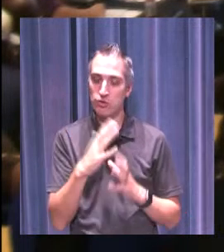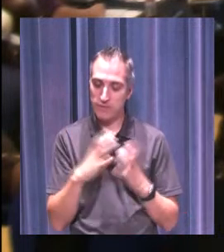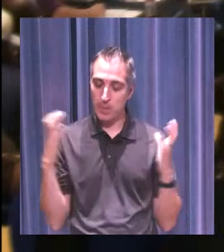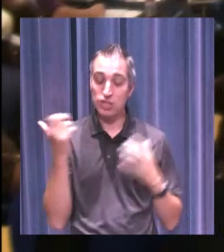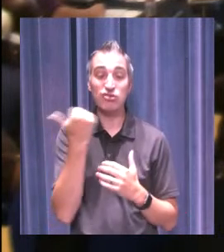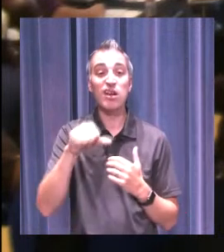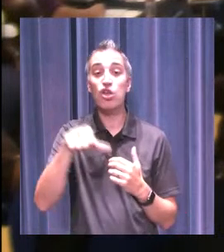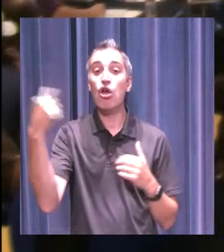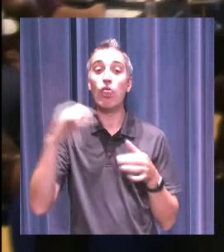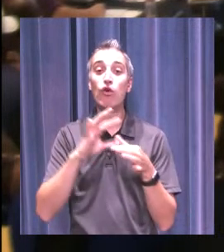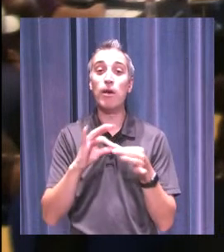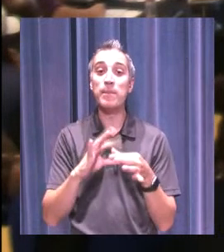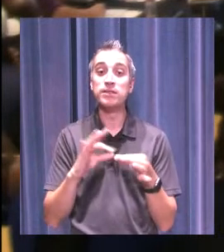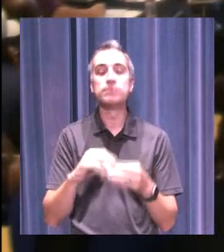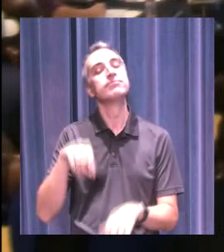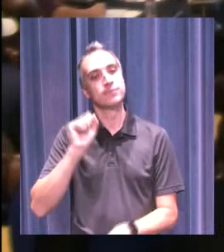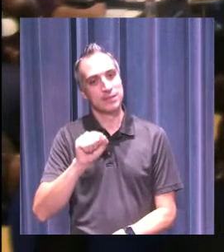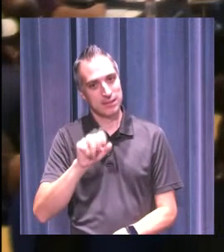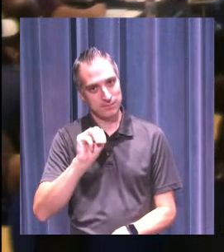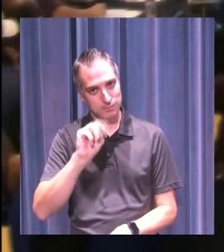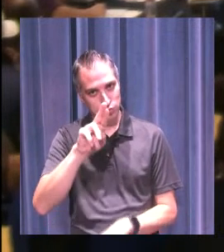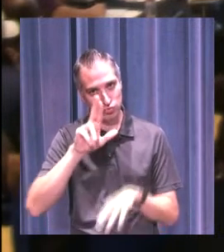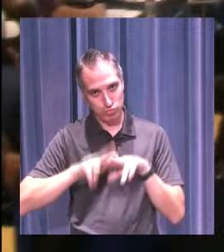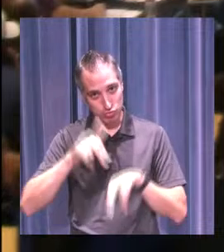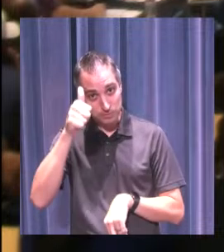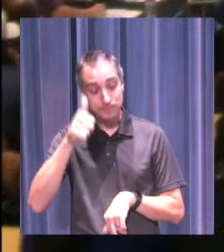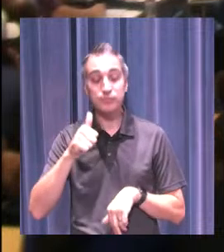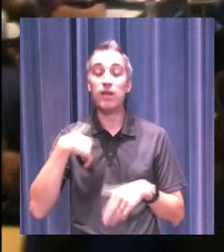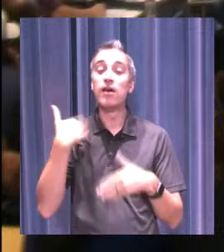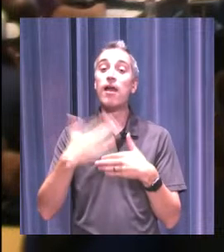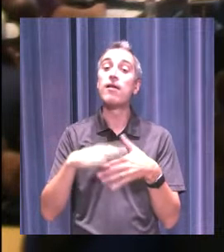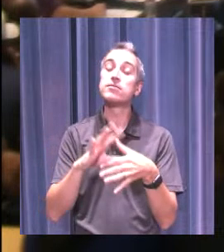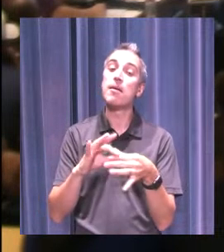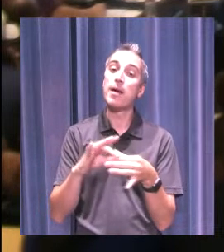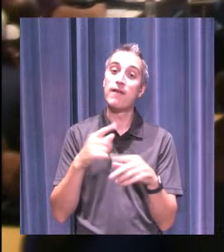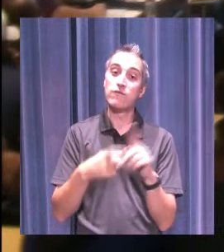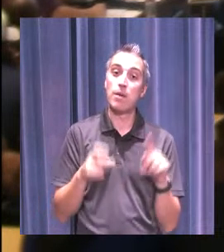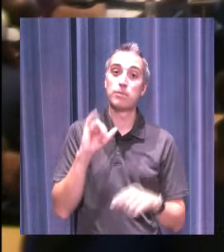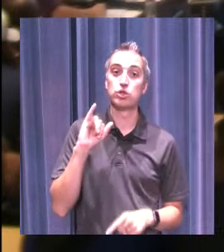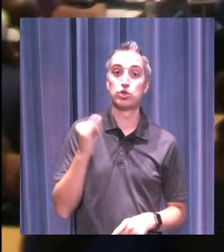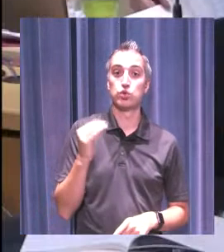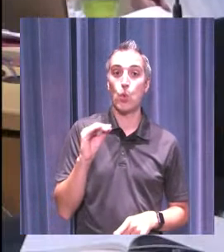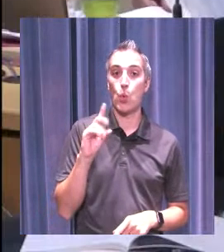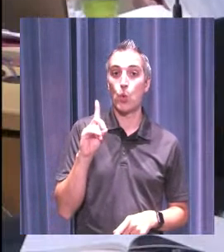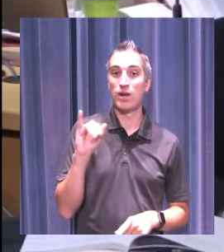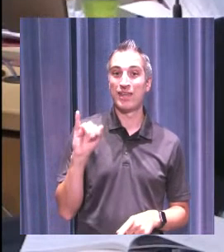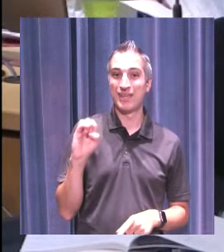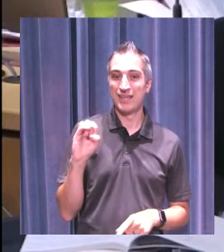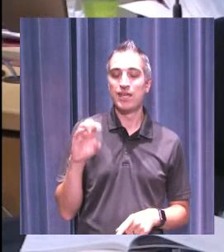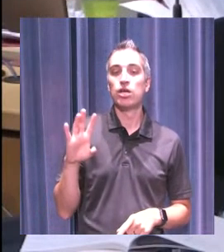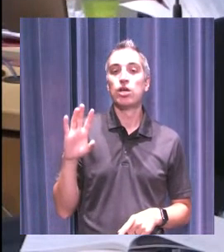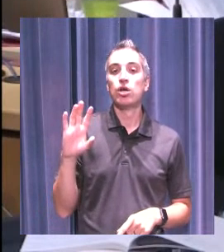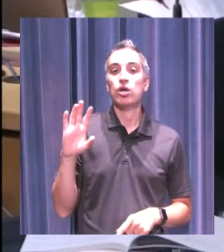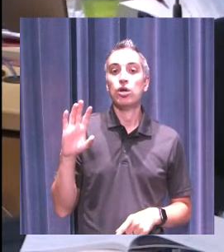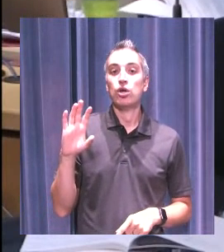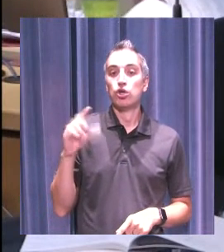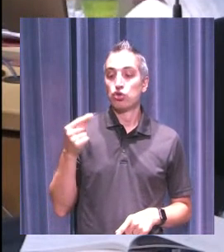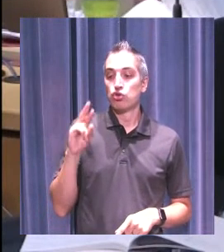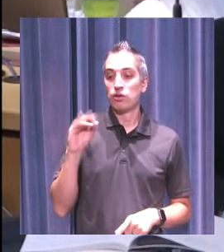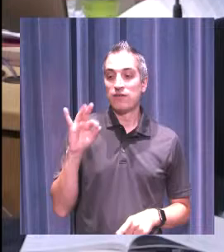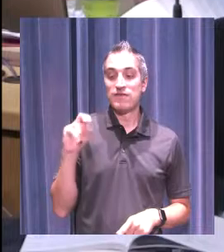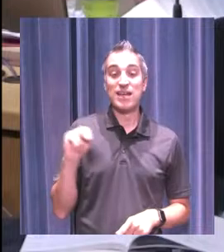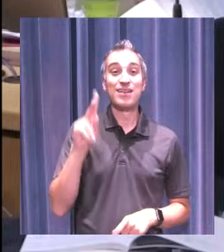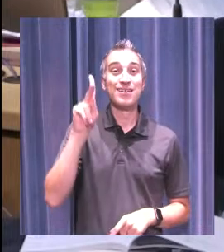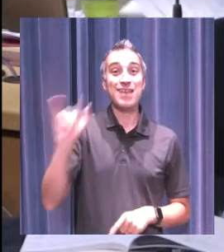Yes, Mr. Chair. The next comment has been submitted by Jody Griffin of Kentucky Avenue on the